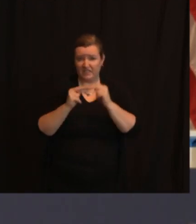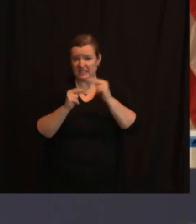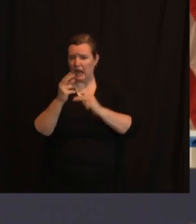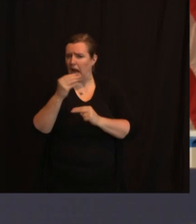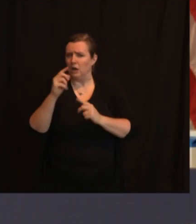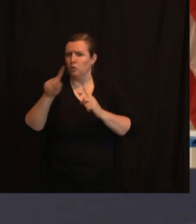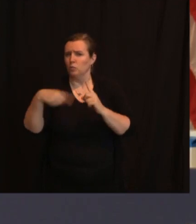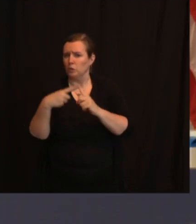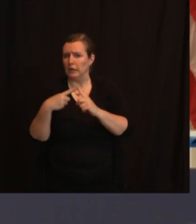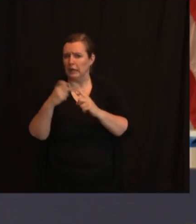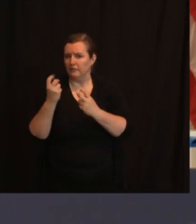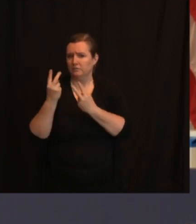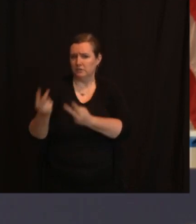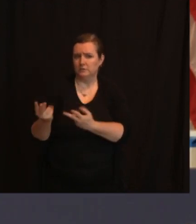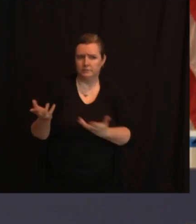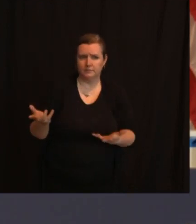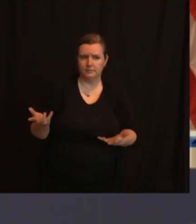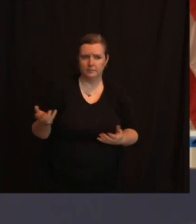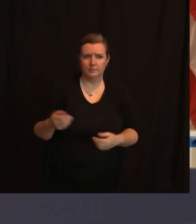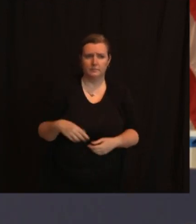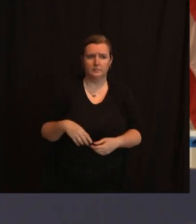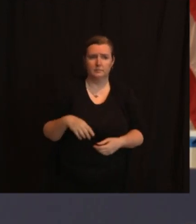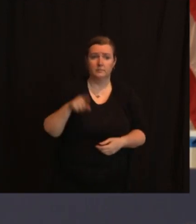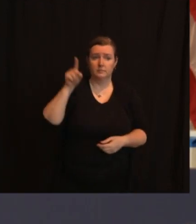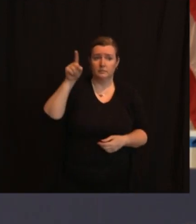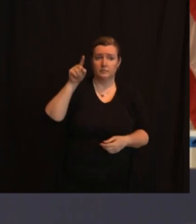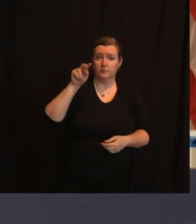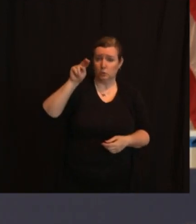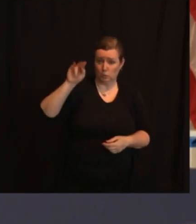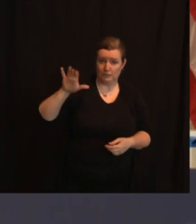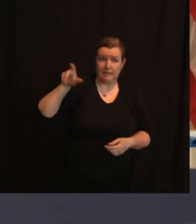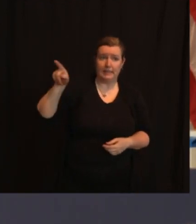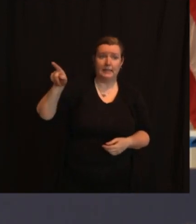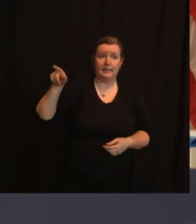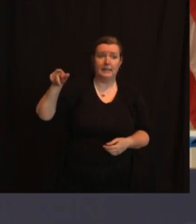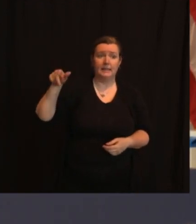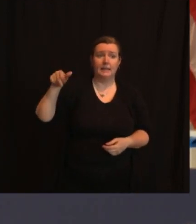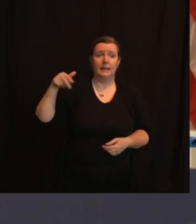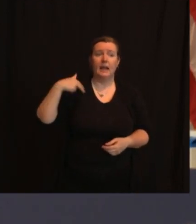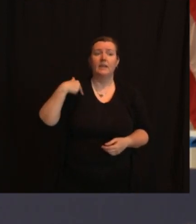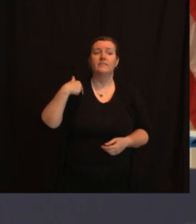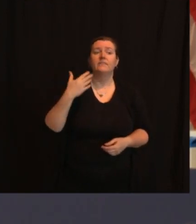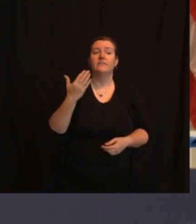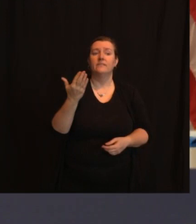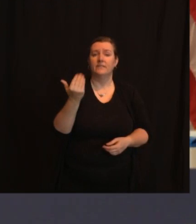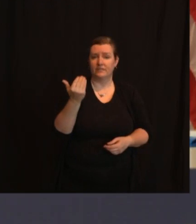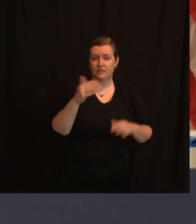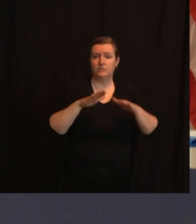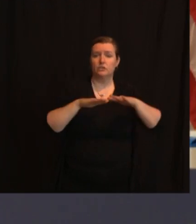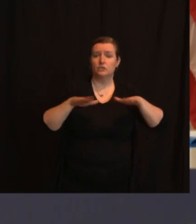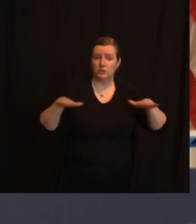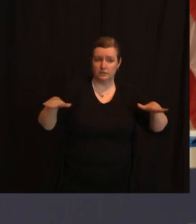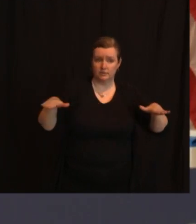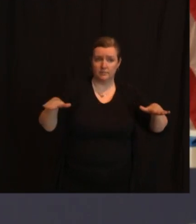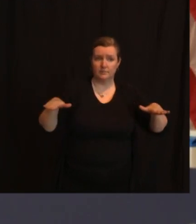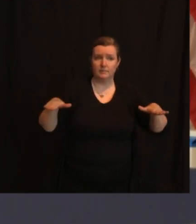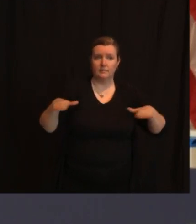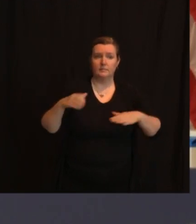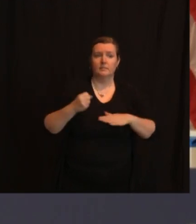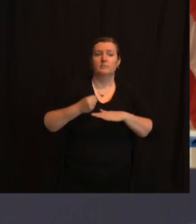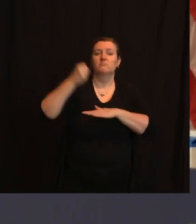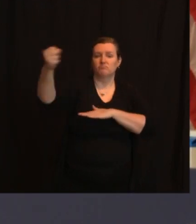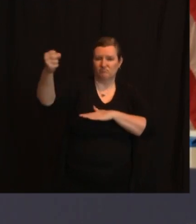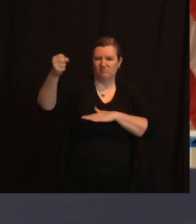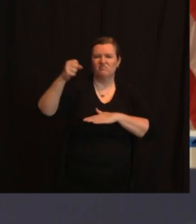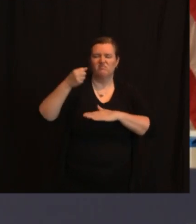York City have been hospitalized with symptoms compatible with a multi-system inflammatory syndrome possibly linked to coronavirus, according to a health